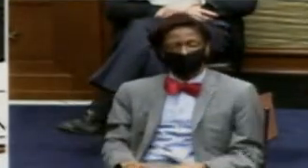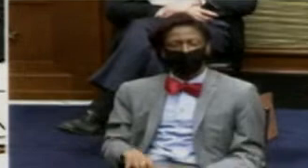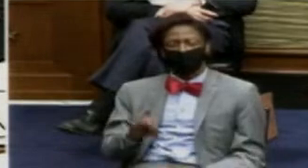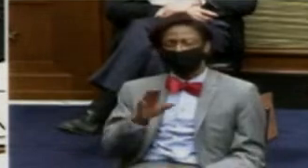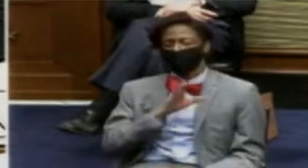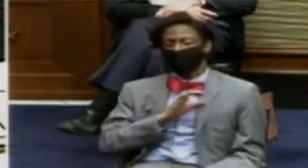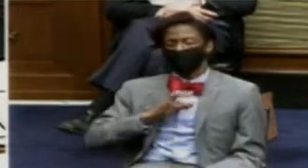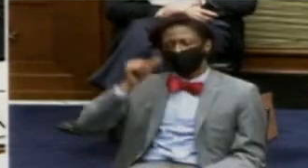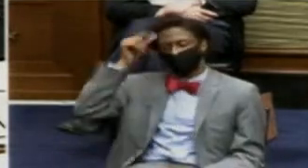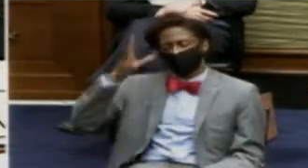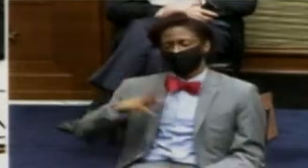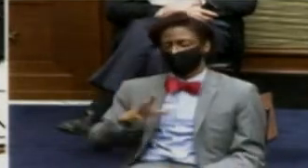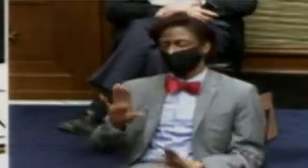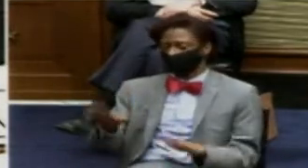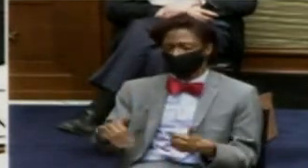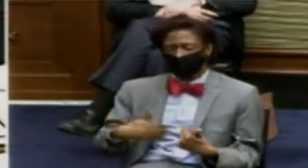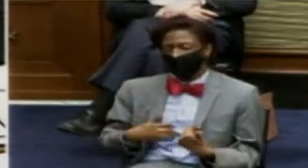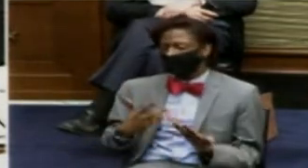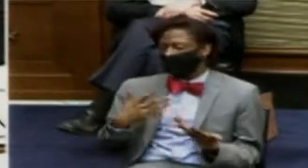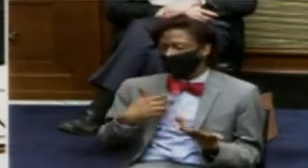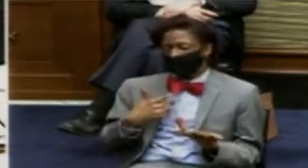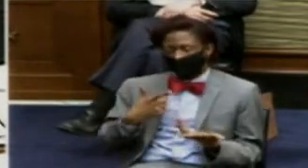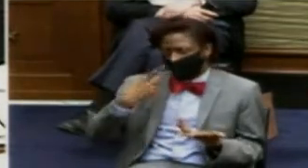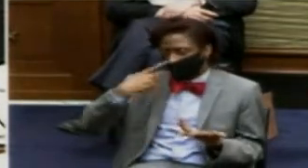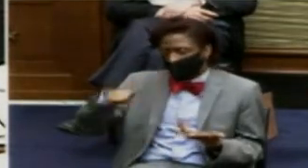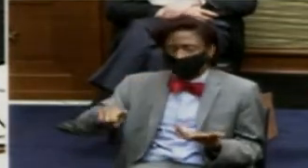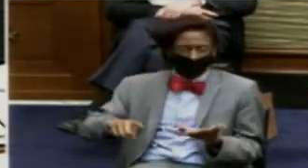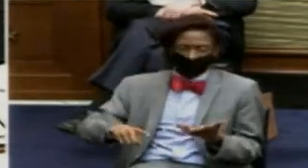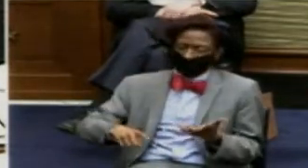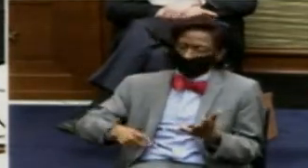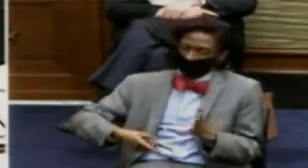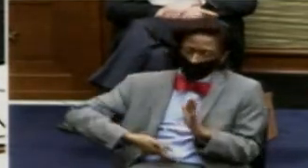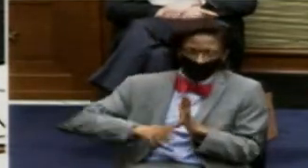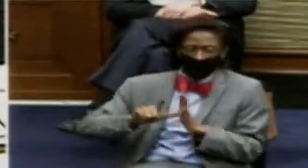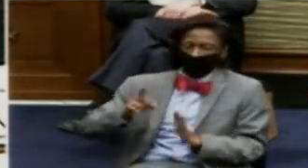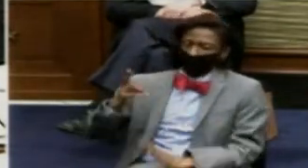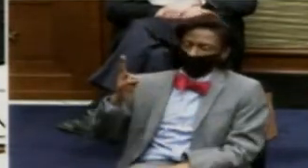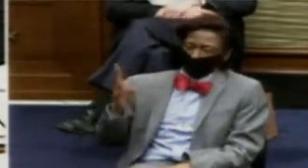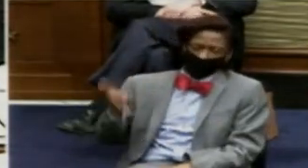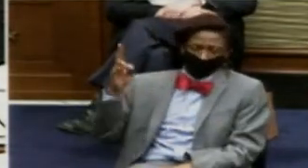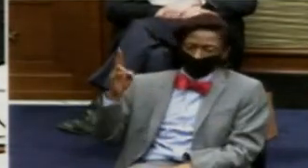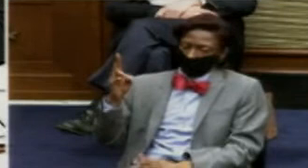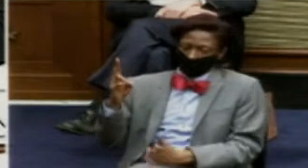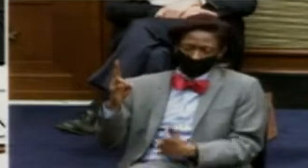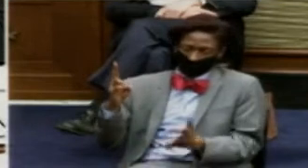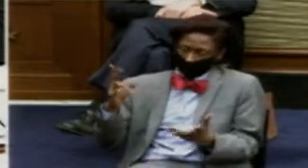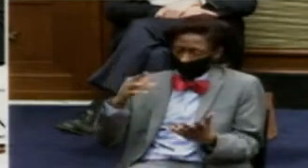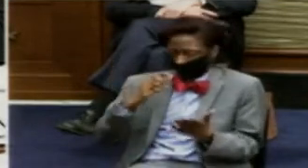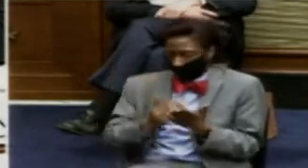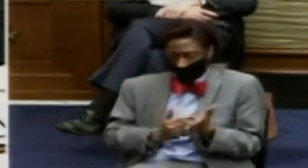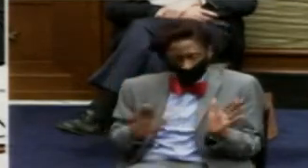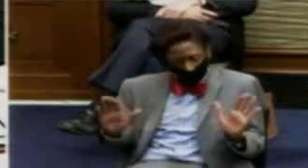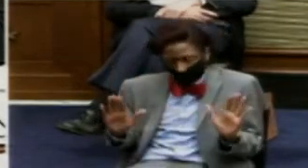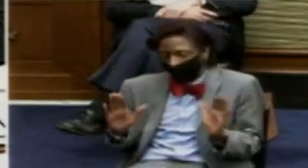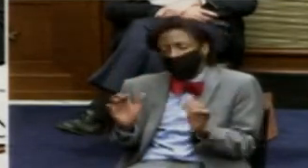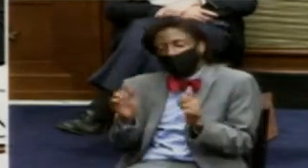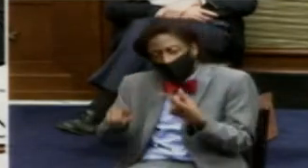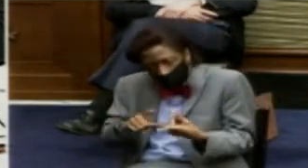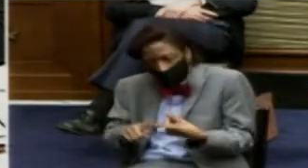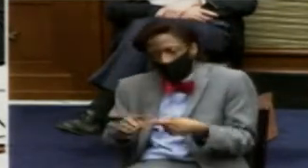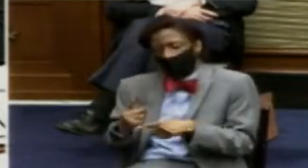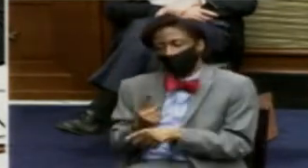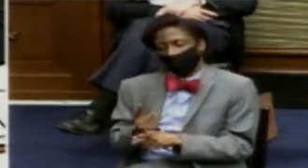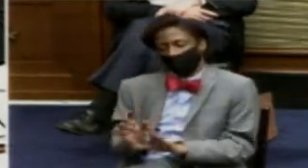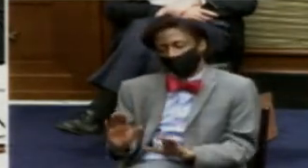Congressman, I'm happy to go over a history lesson with you at the appropriate time. We, as you